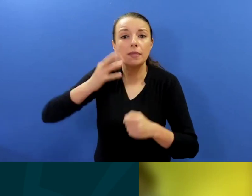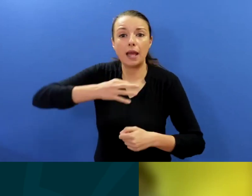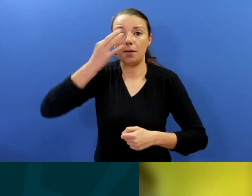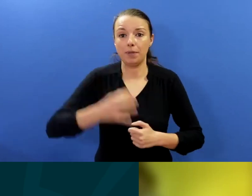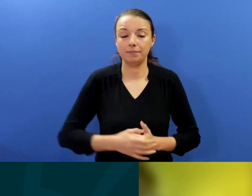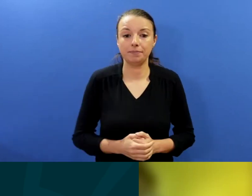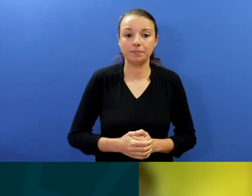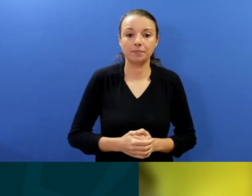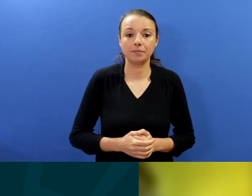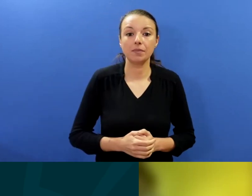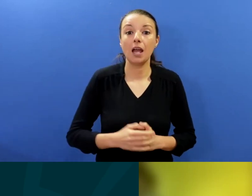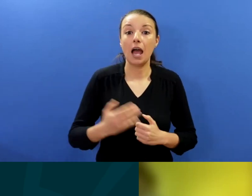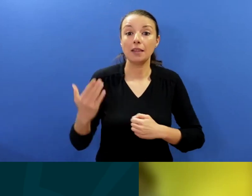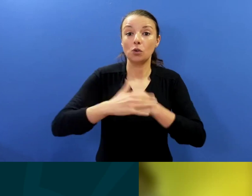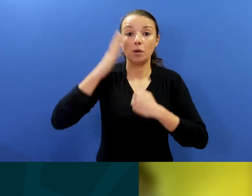local society.